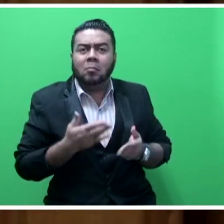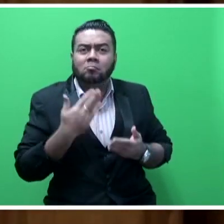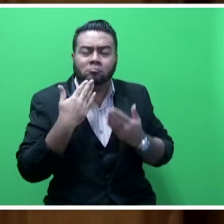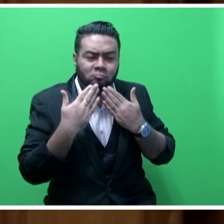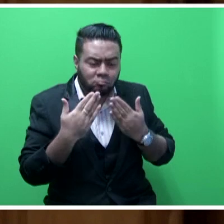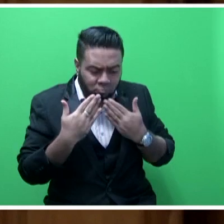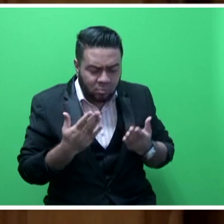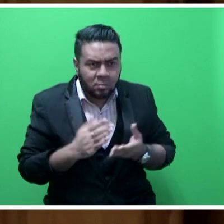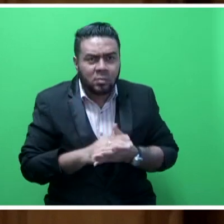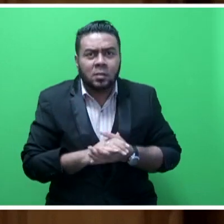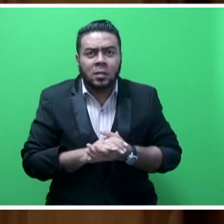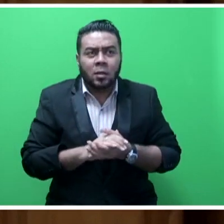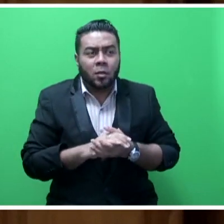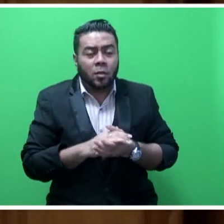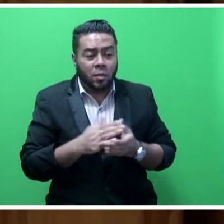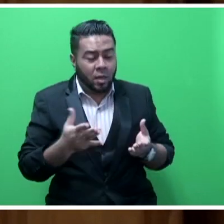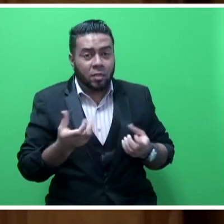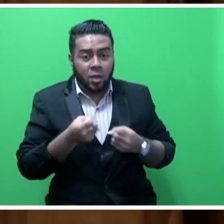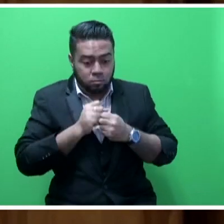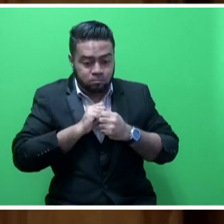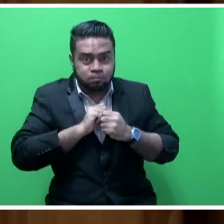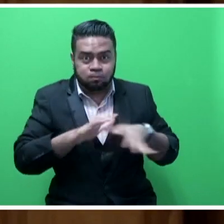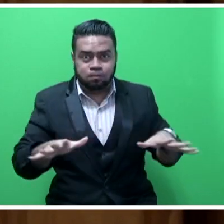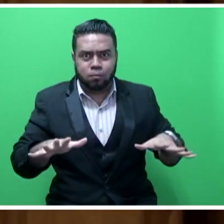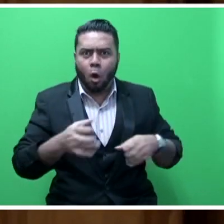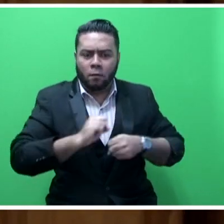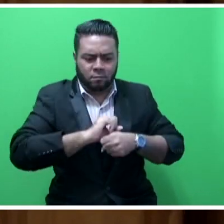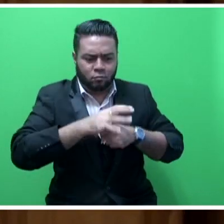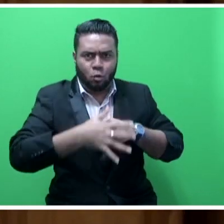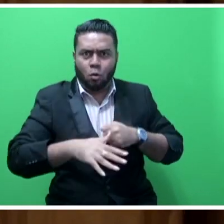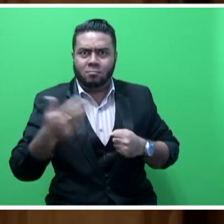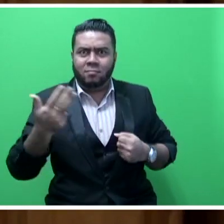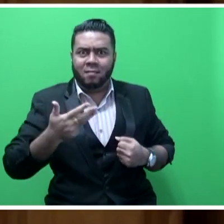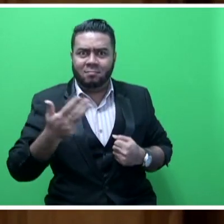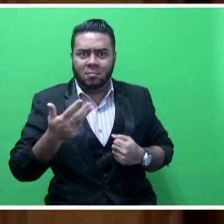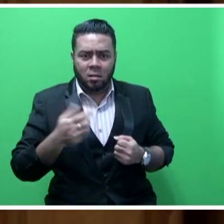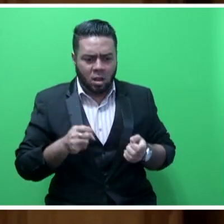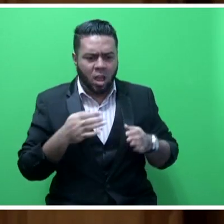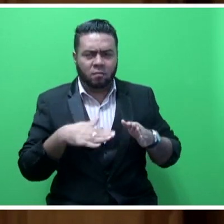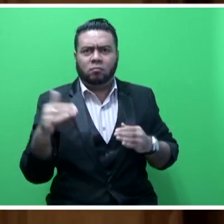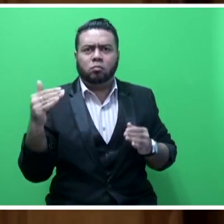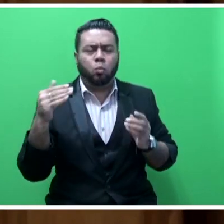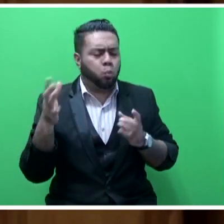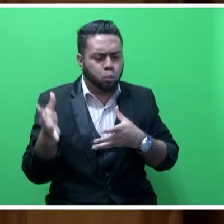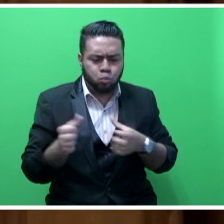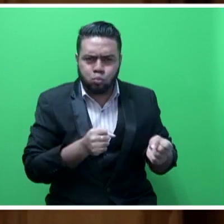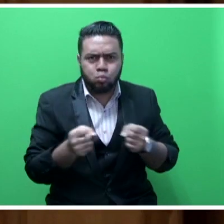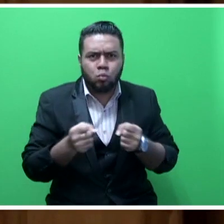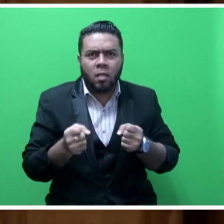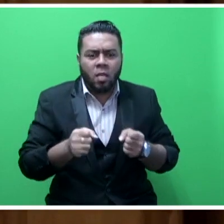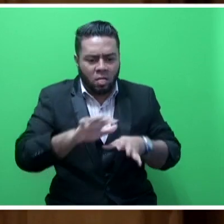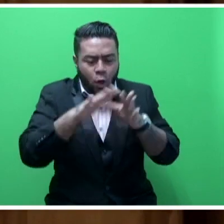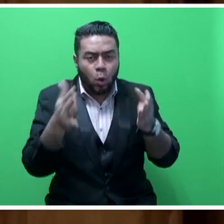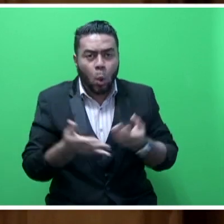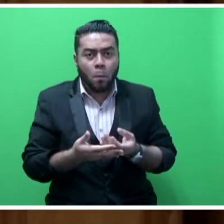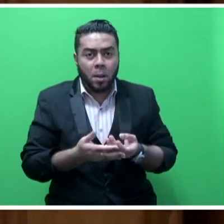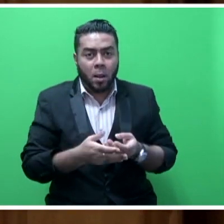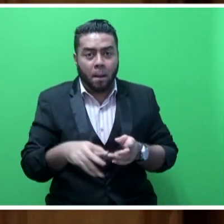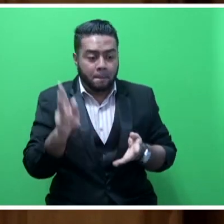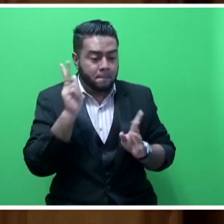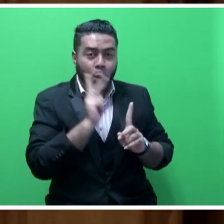Excellency in that the outbreak of COVID-19 has disturbed the global politics,